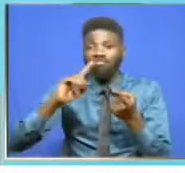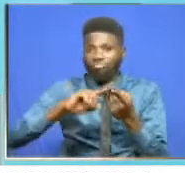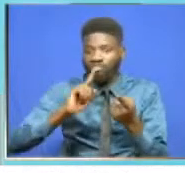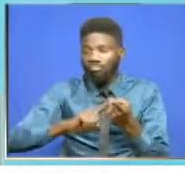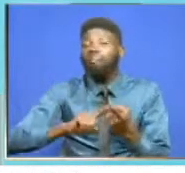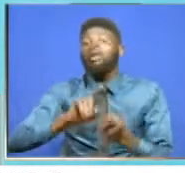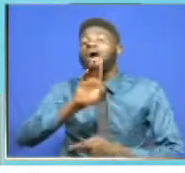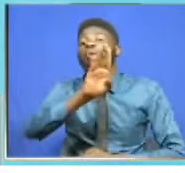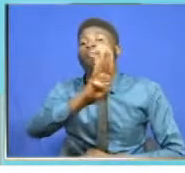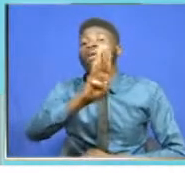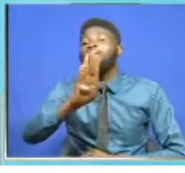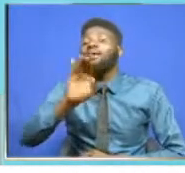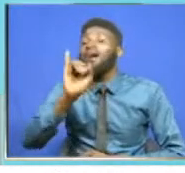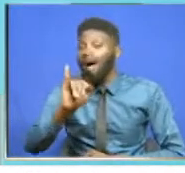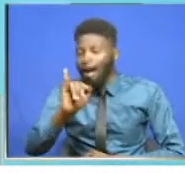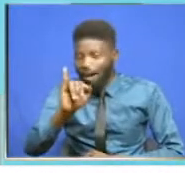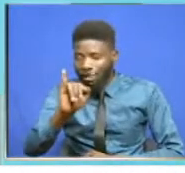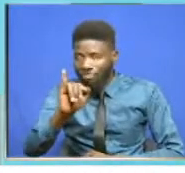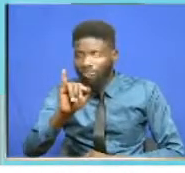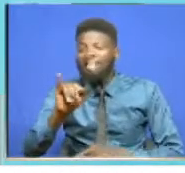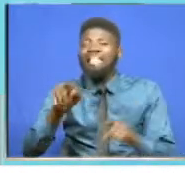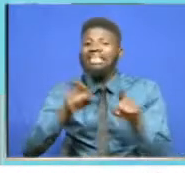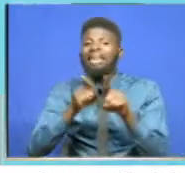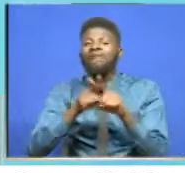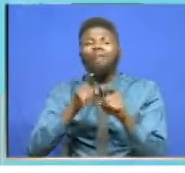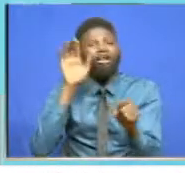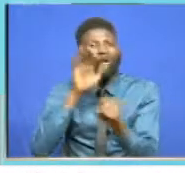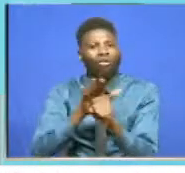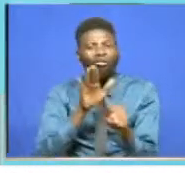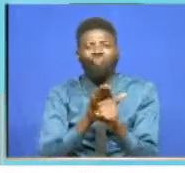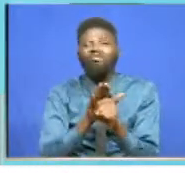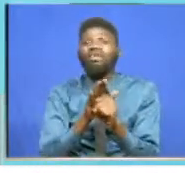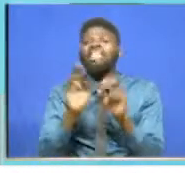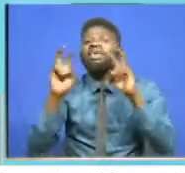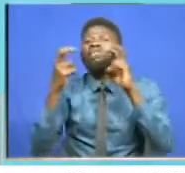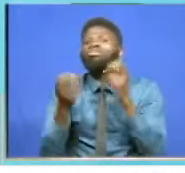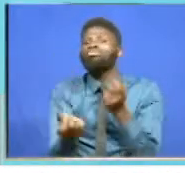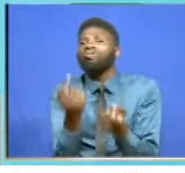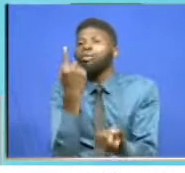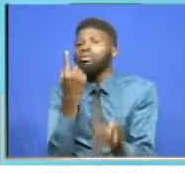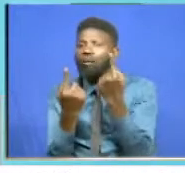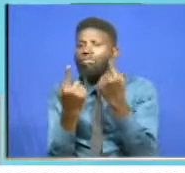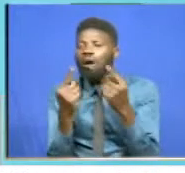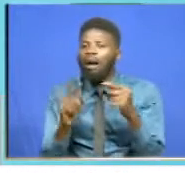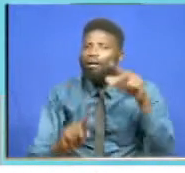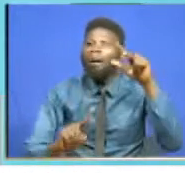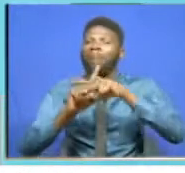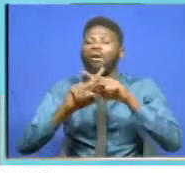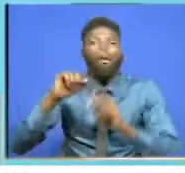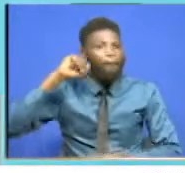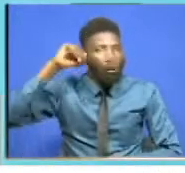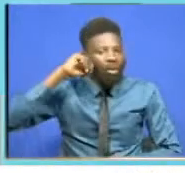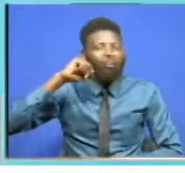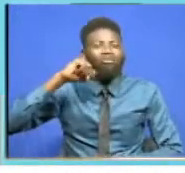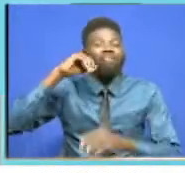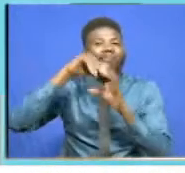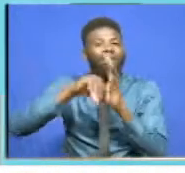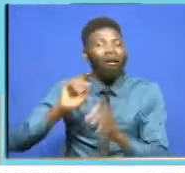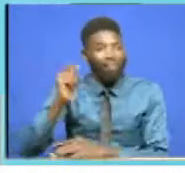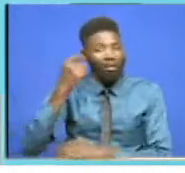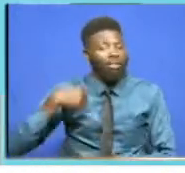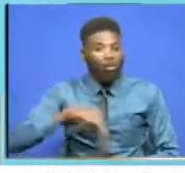Amendment Bill of 2020, and a lot of issues also that have shaped the political landscape in the country. We'll be delving into that